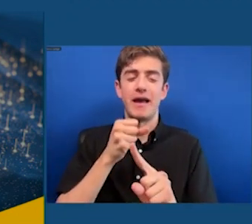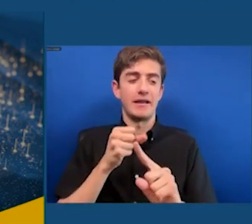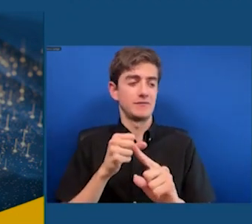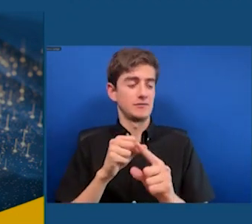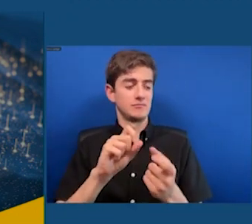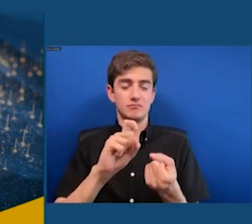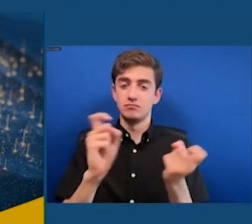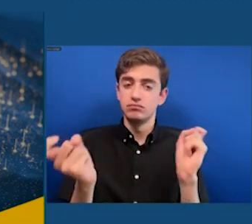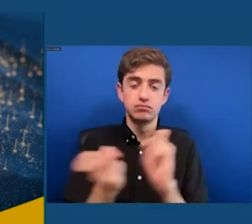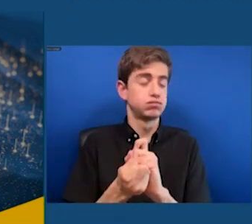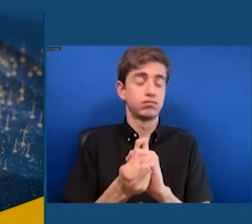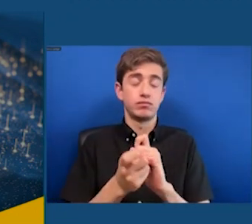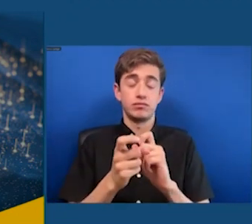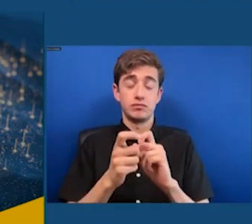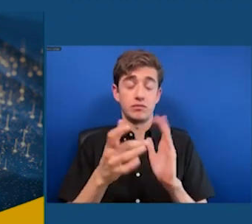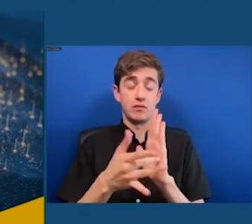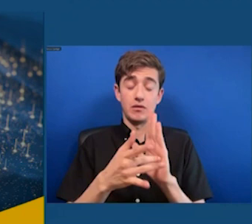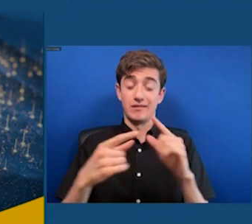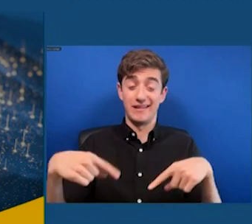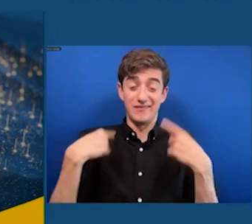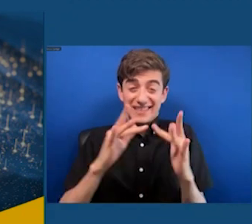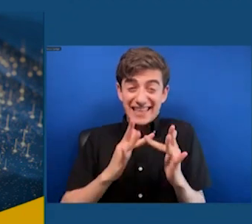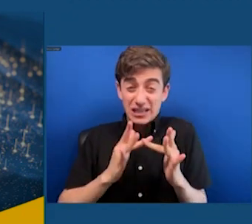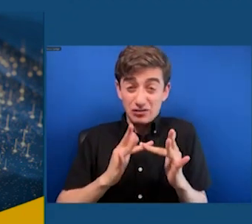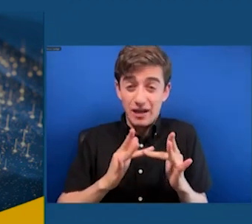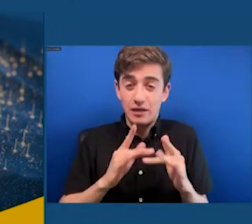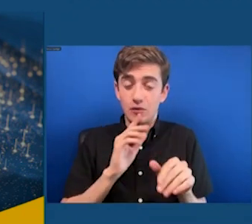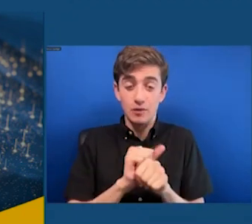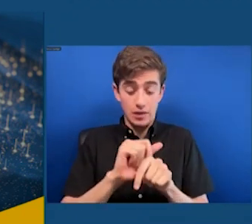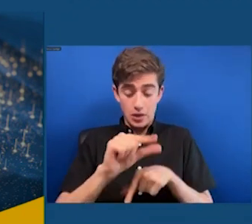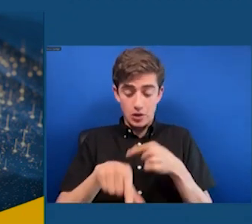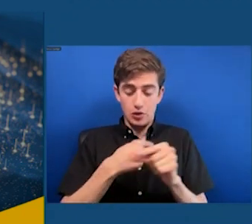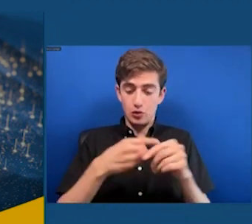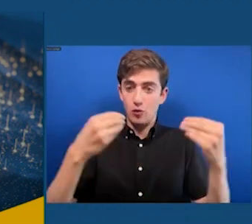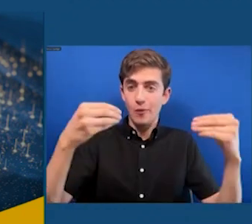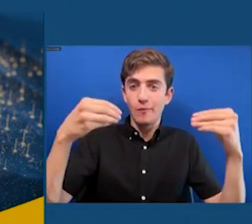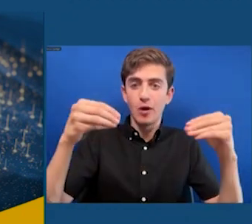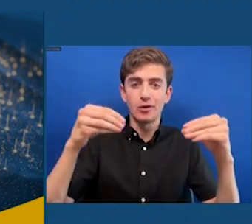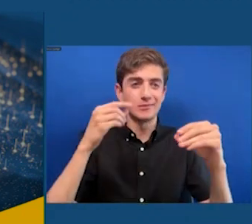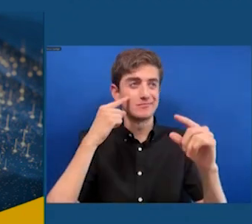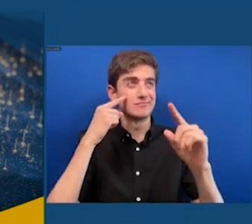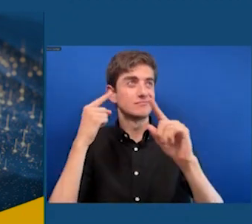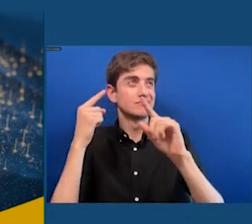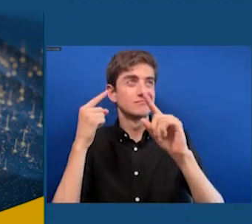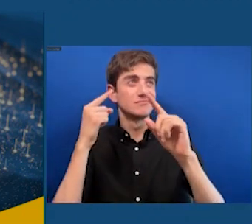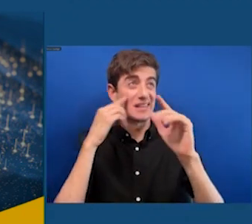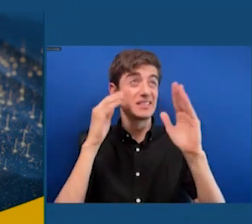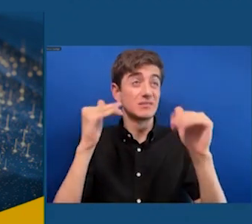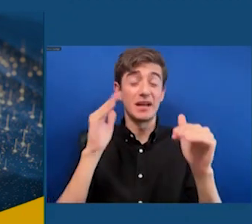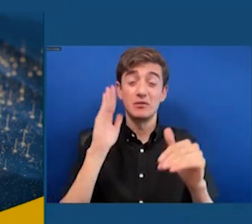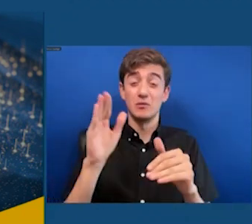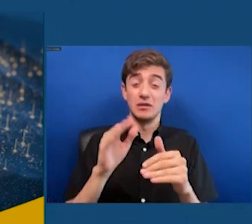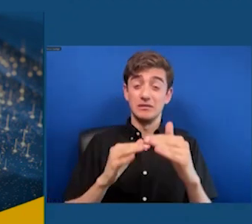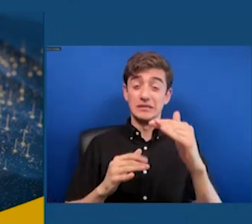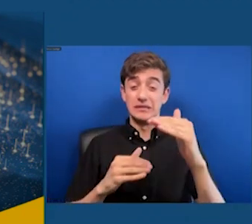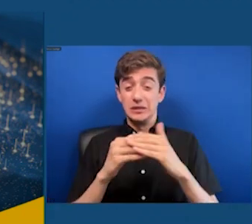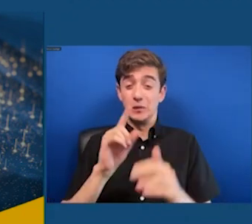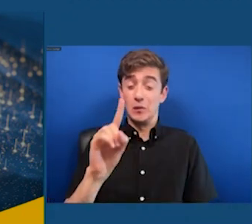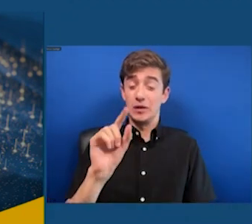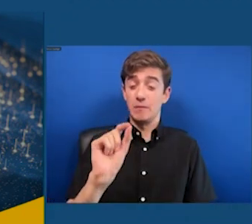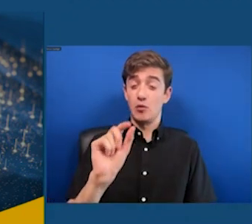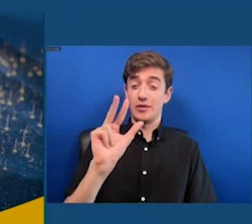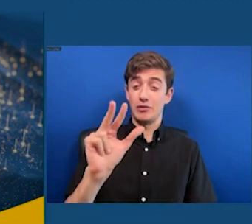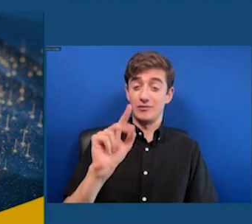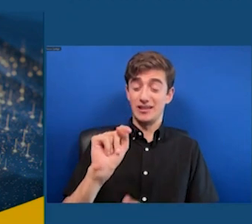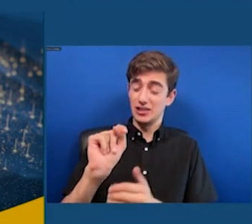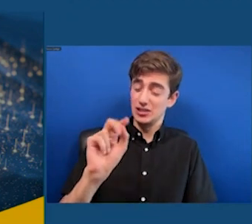of the internet, with a global market projected to reach $1.3 trillion in just a few short years. So